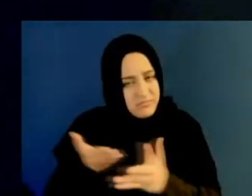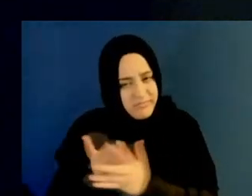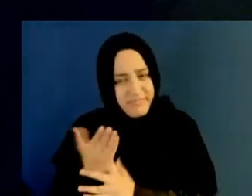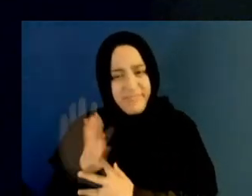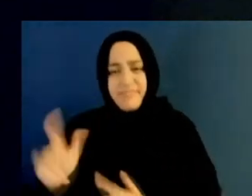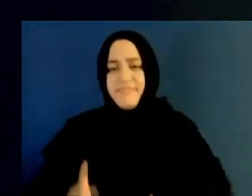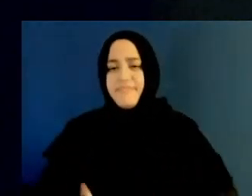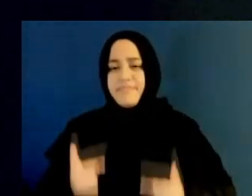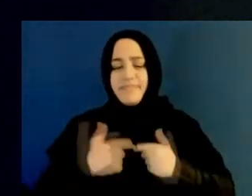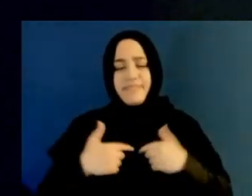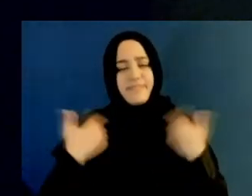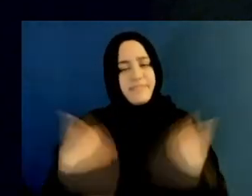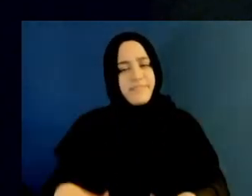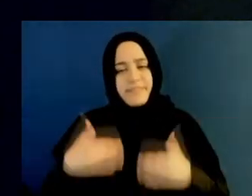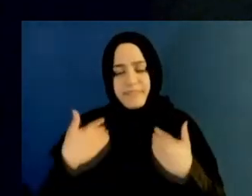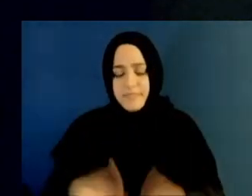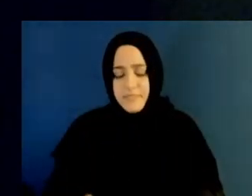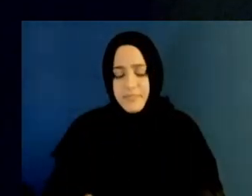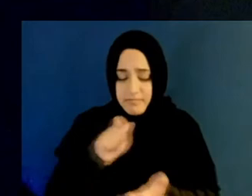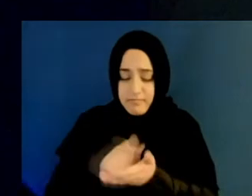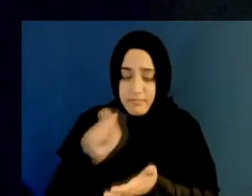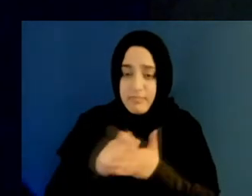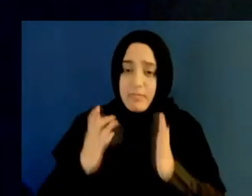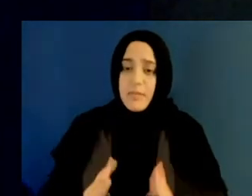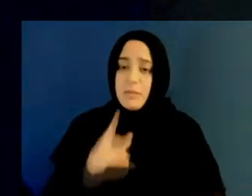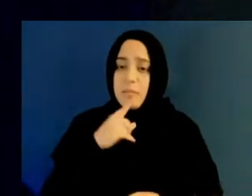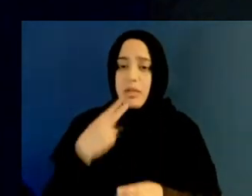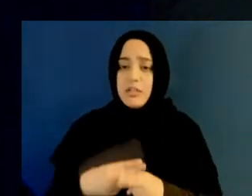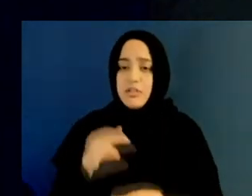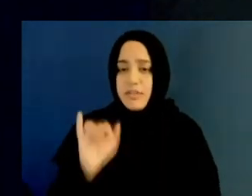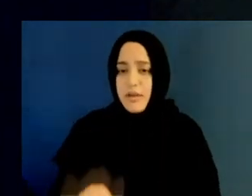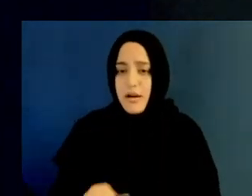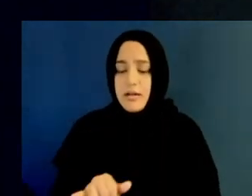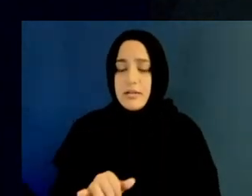The narrations mention that